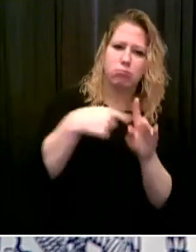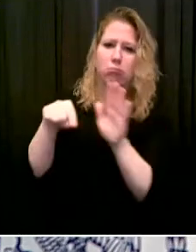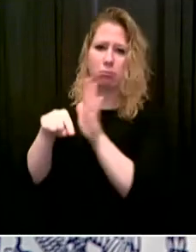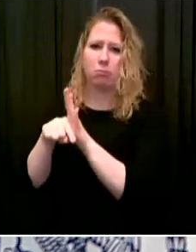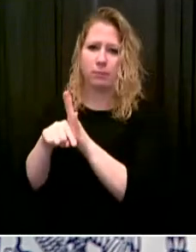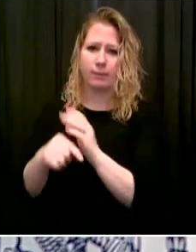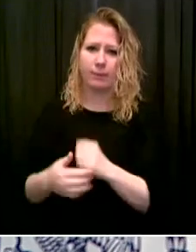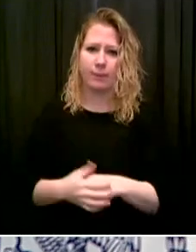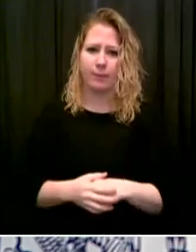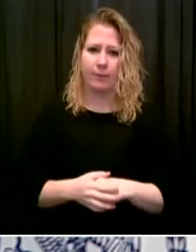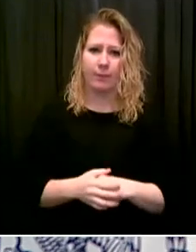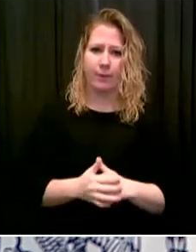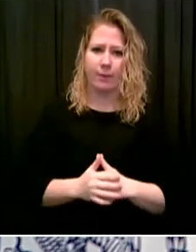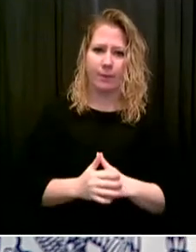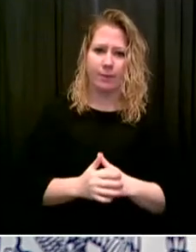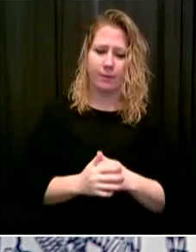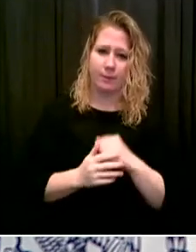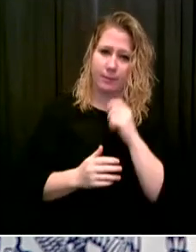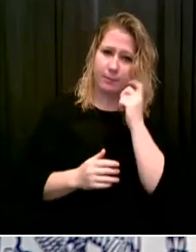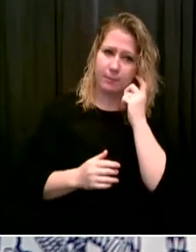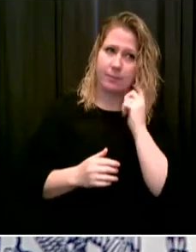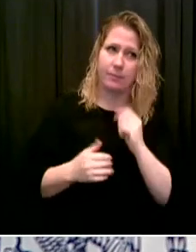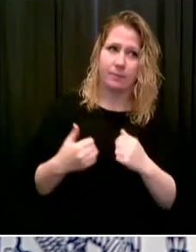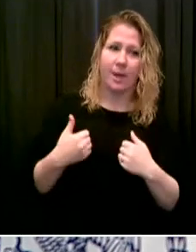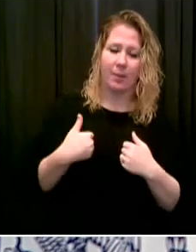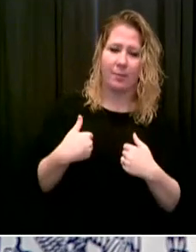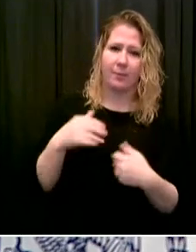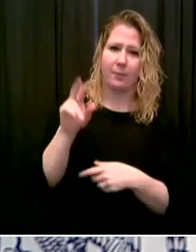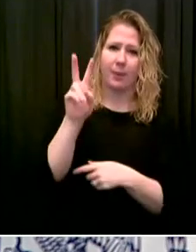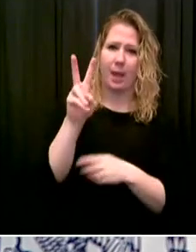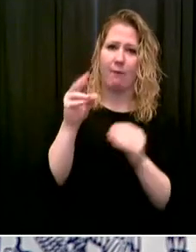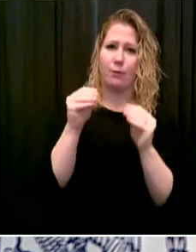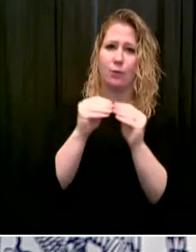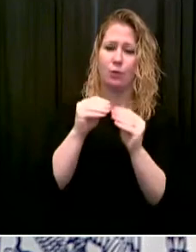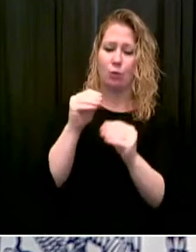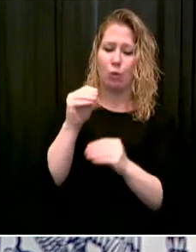We have time for 2 more. First, we'll go to Yoav from the city.